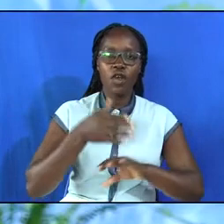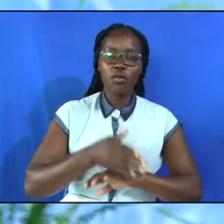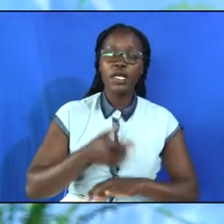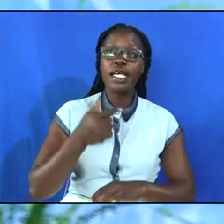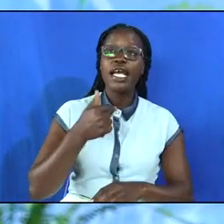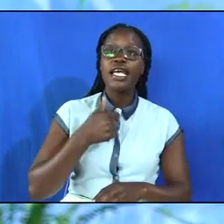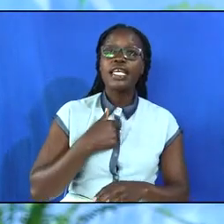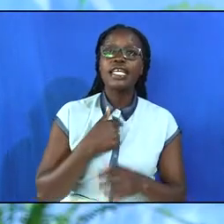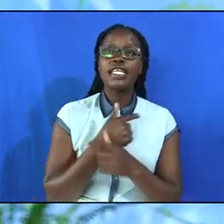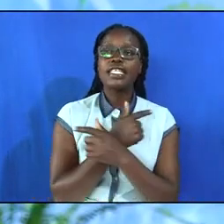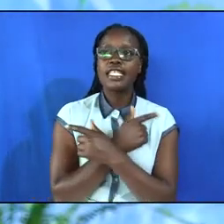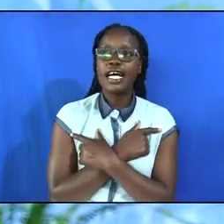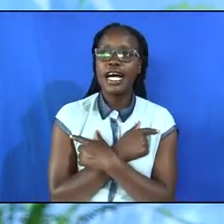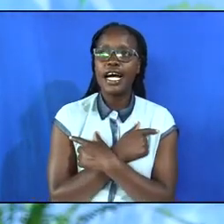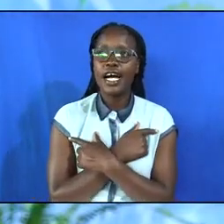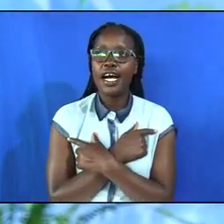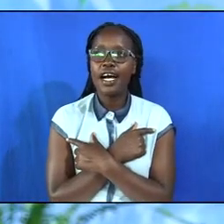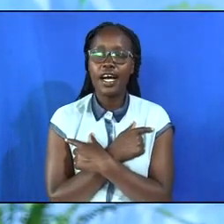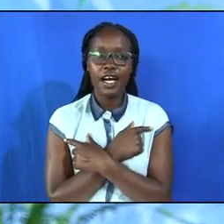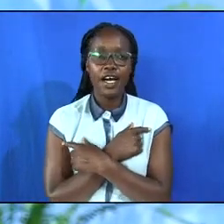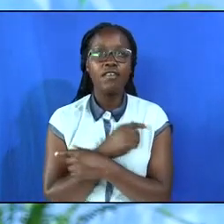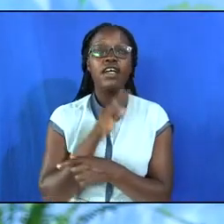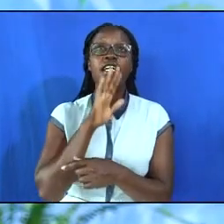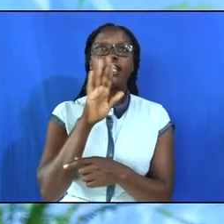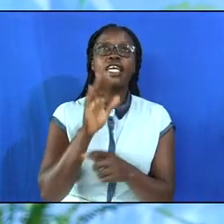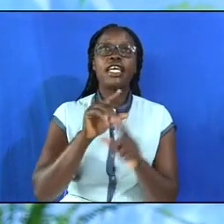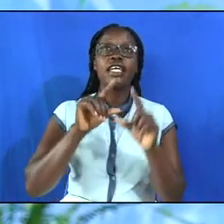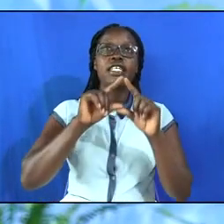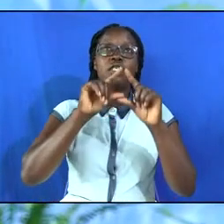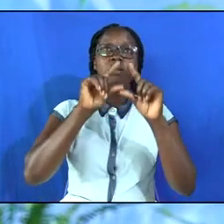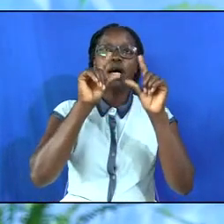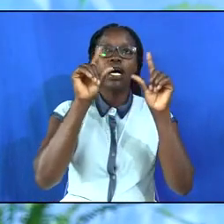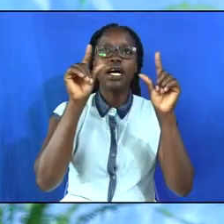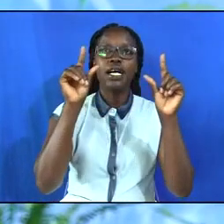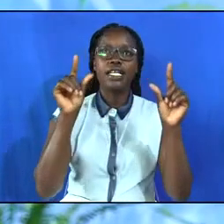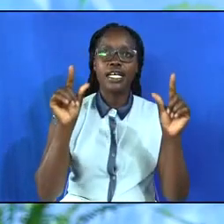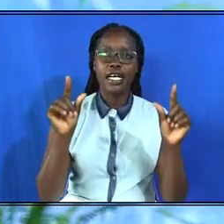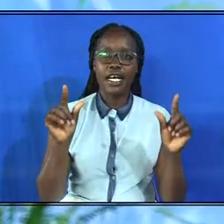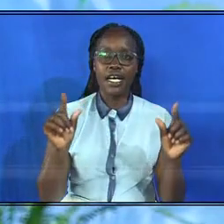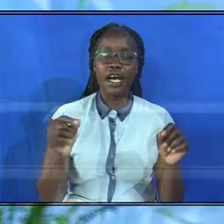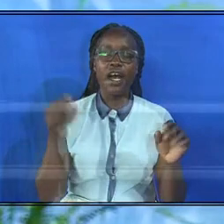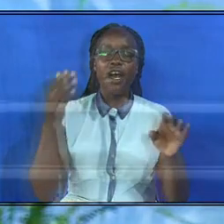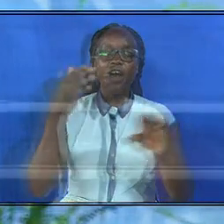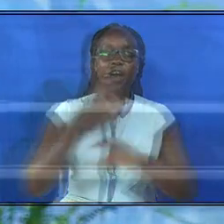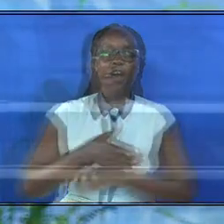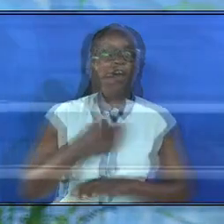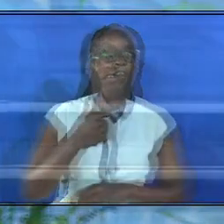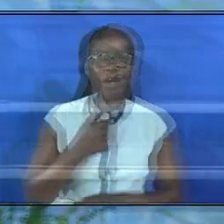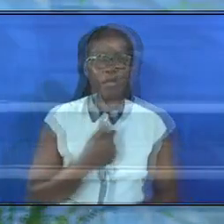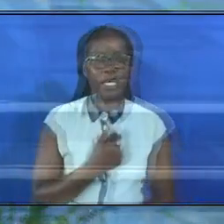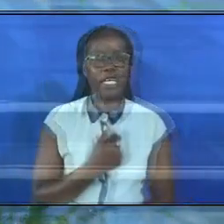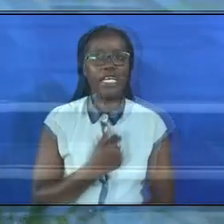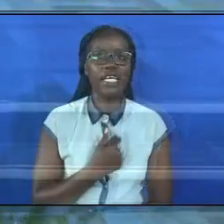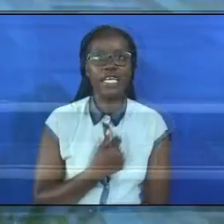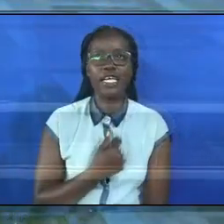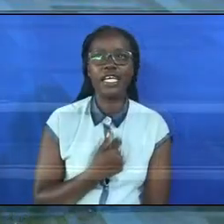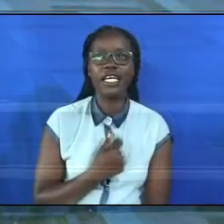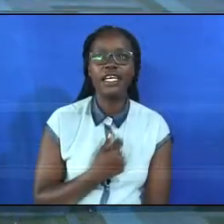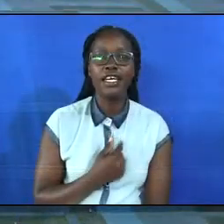banner over me is love. His banner over